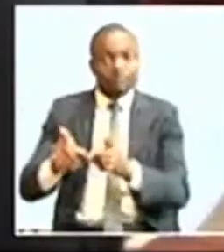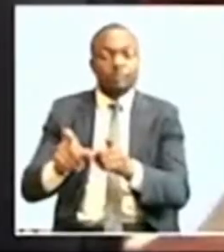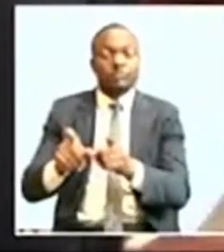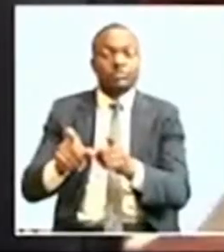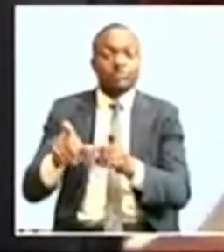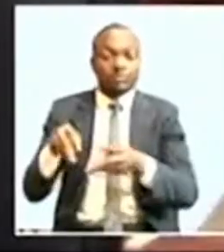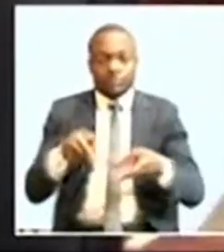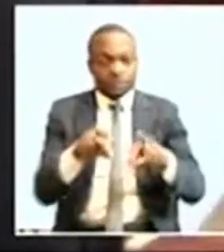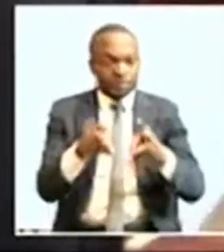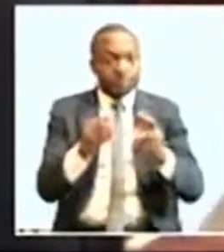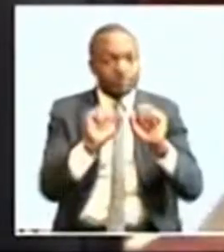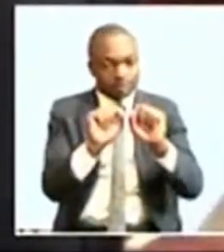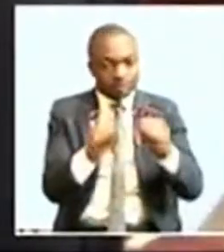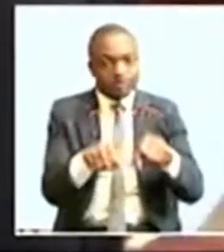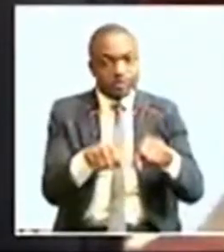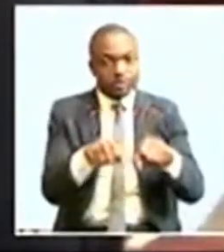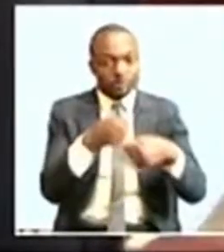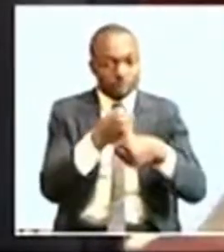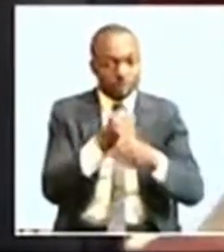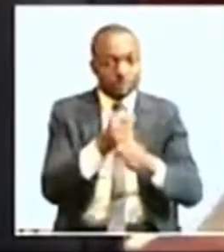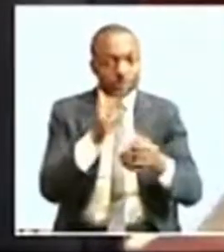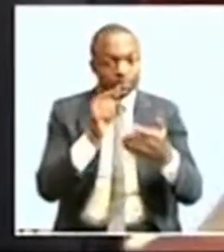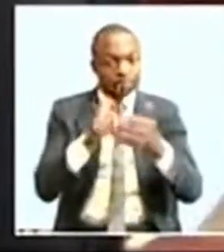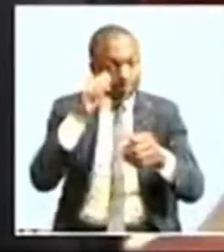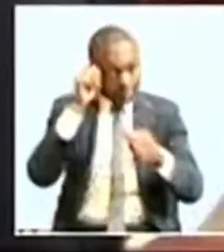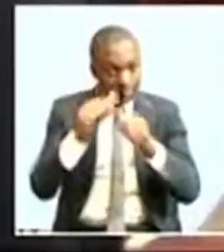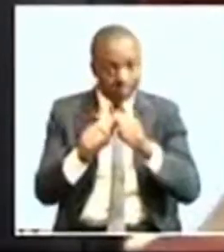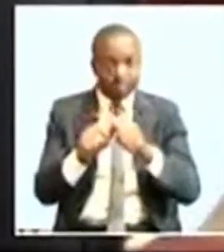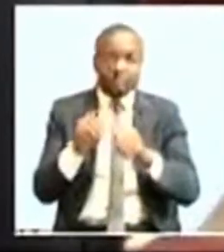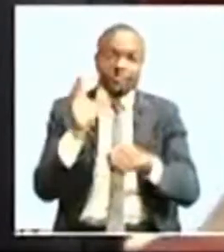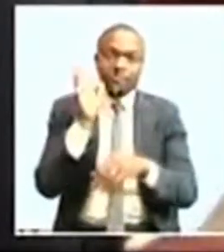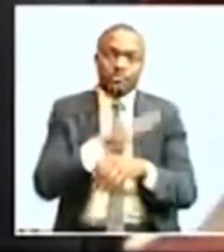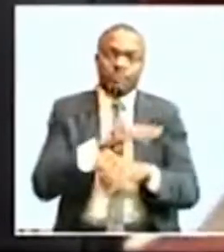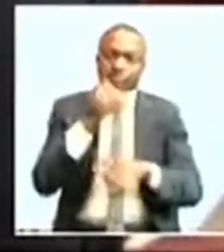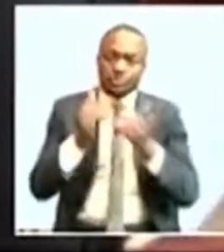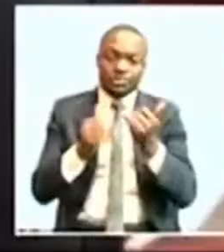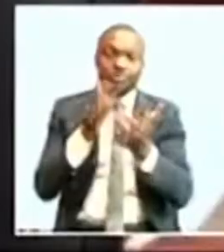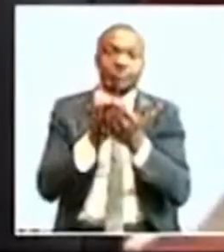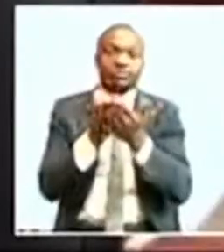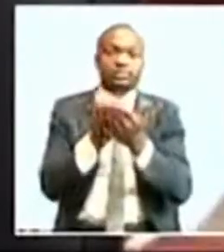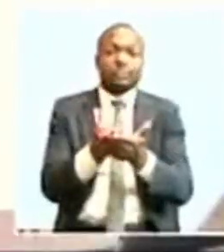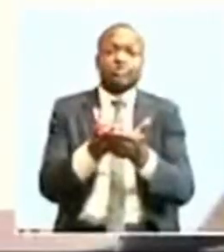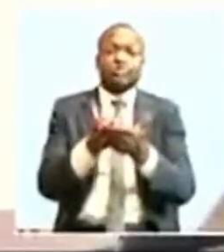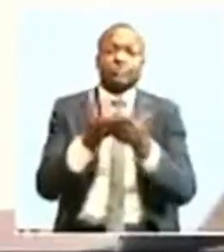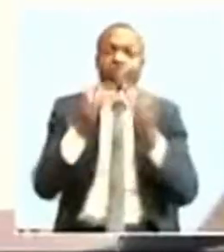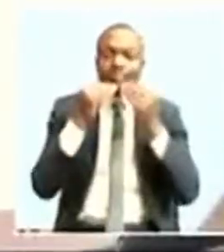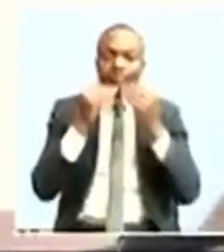mechanisms that may be instituted from this agreement. With that, Chair, I end my submission. Thank you.